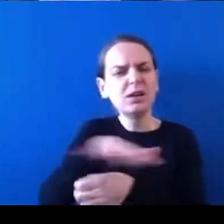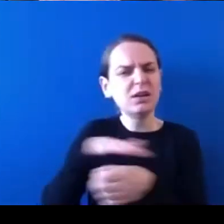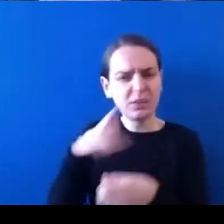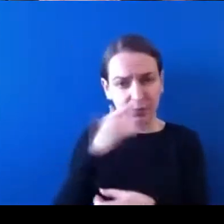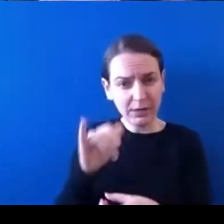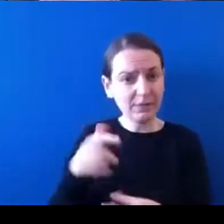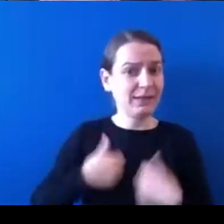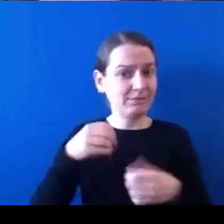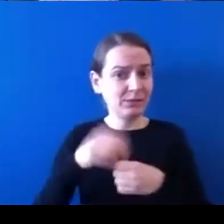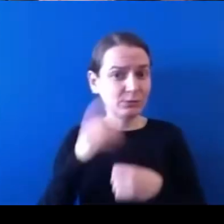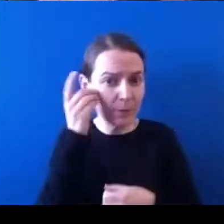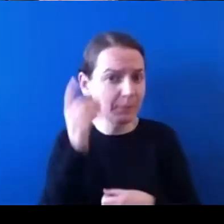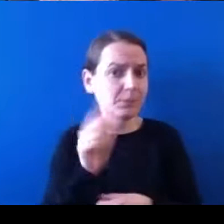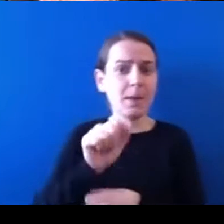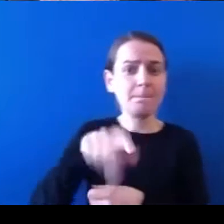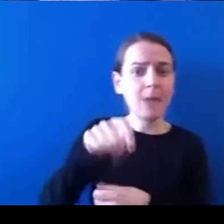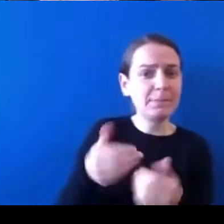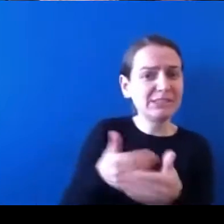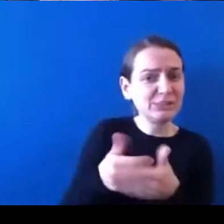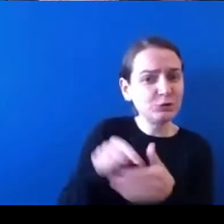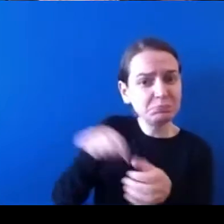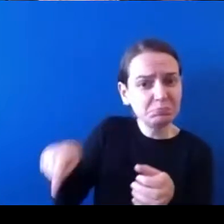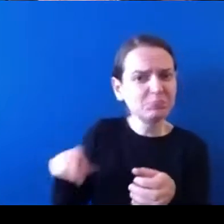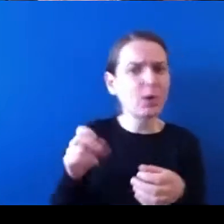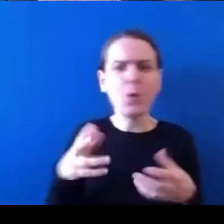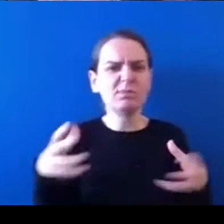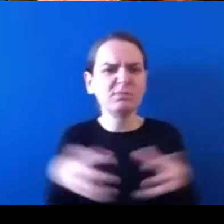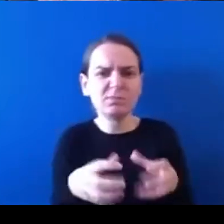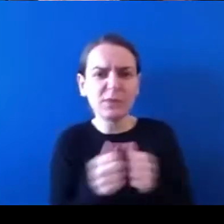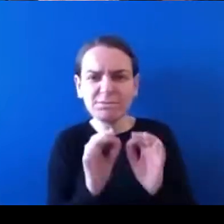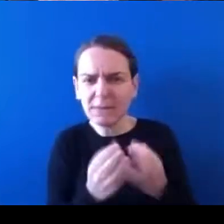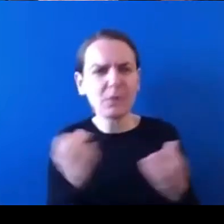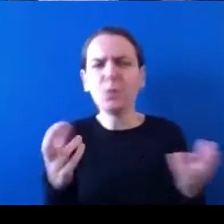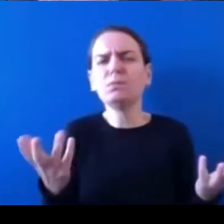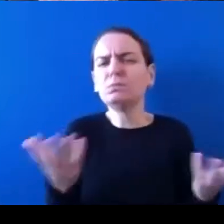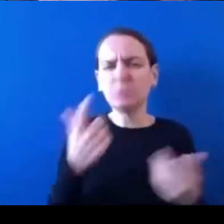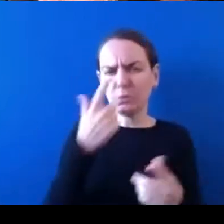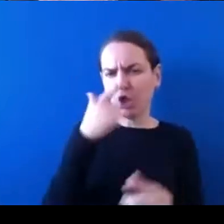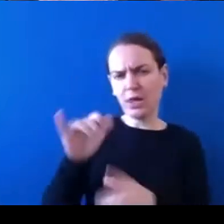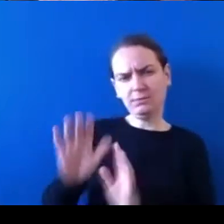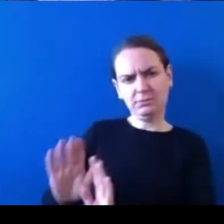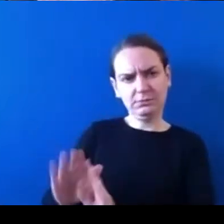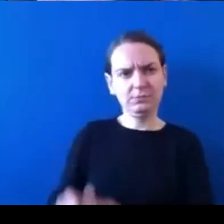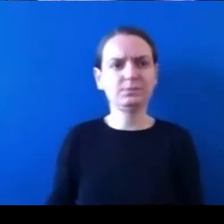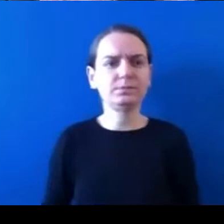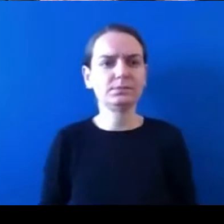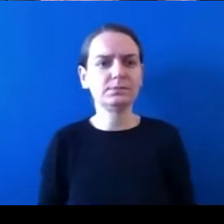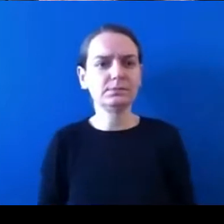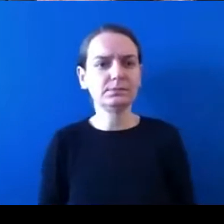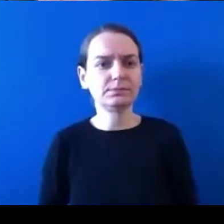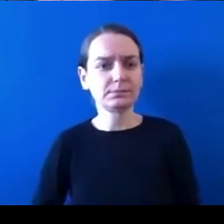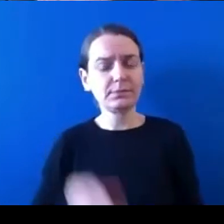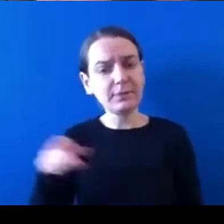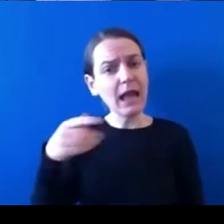Another big issue is, where do people study? Do they study in their dorm rooms? Now,